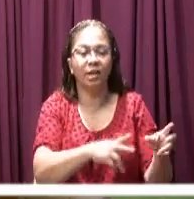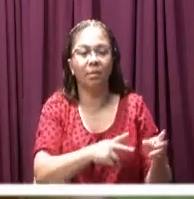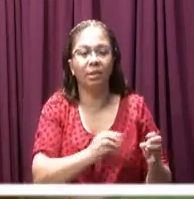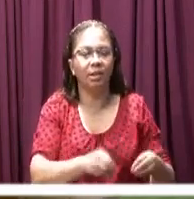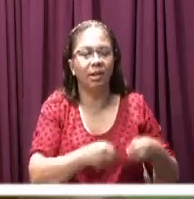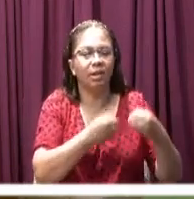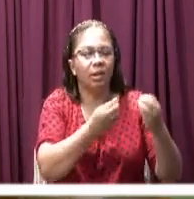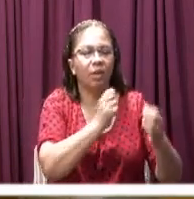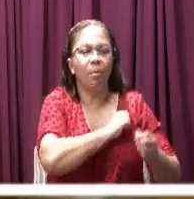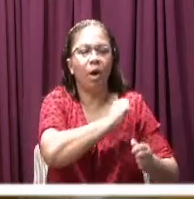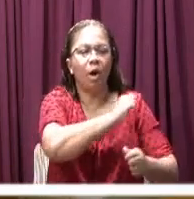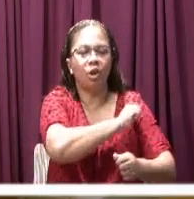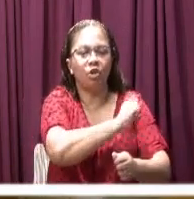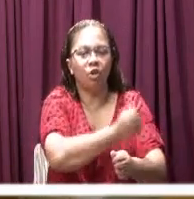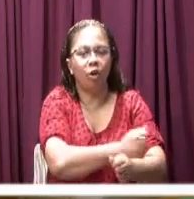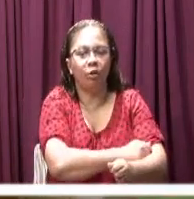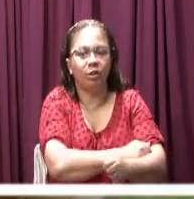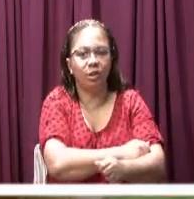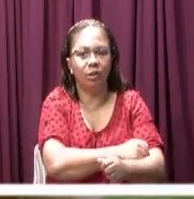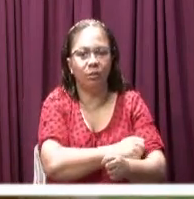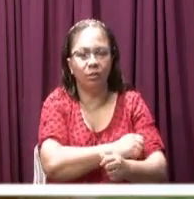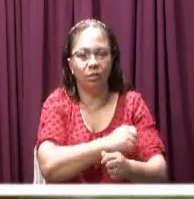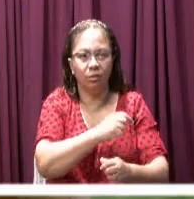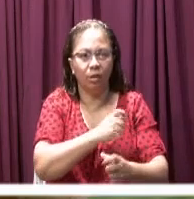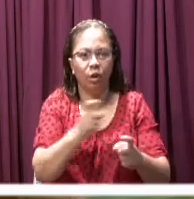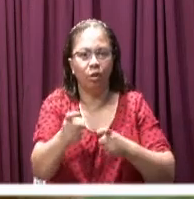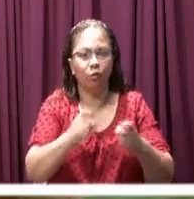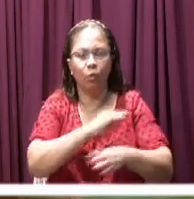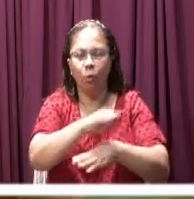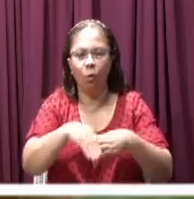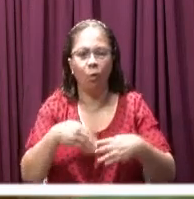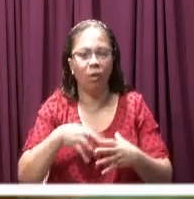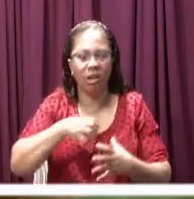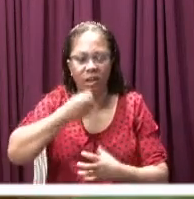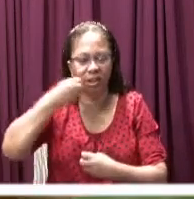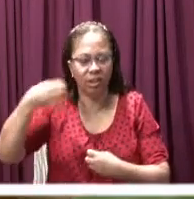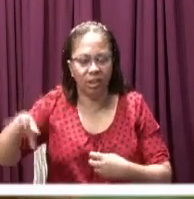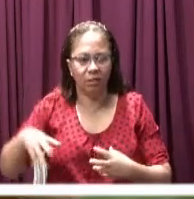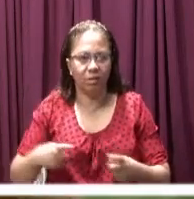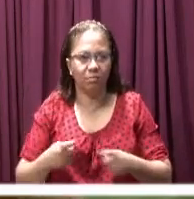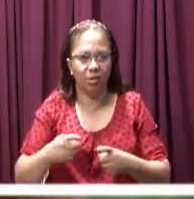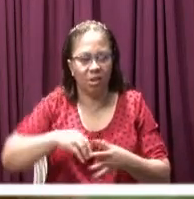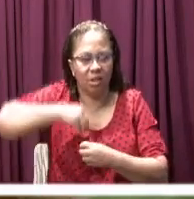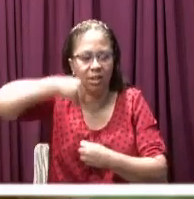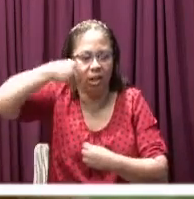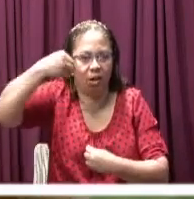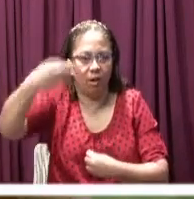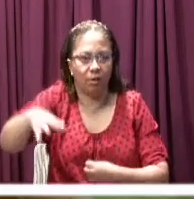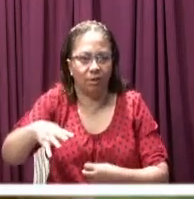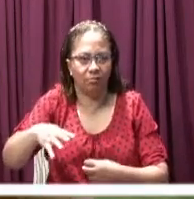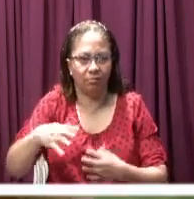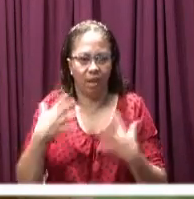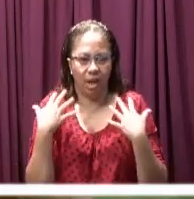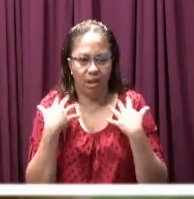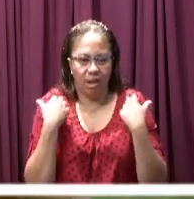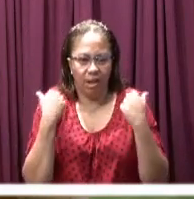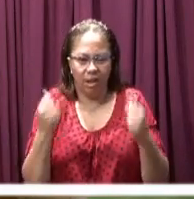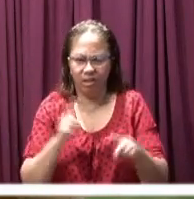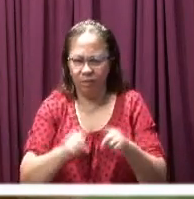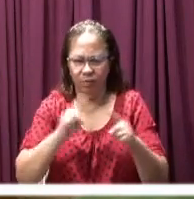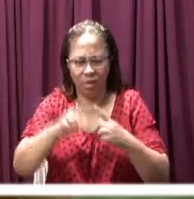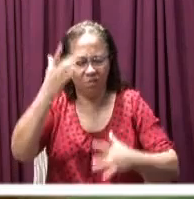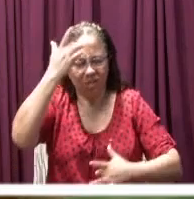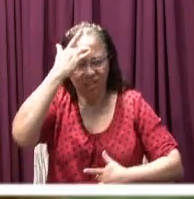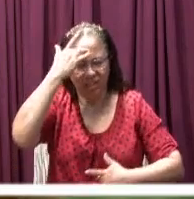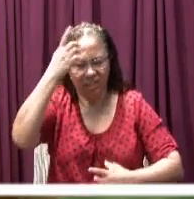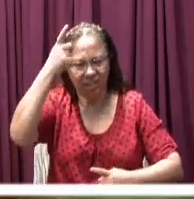and gave them authority over unclean spirits, with power to cast them out and to cure all kinds of disease